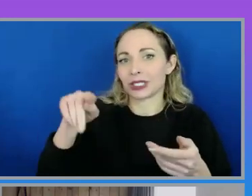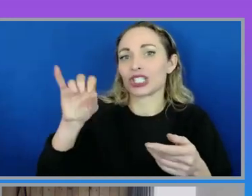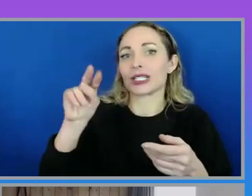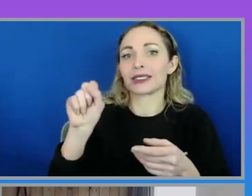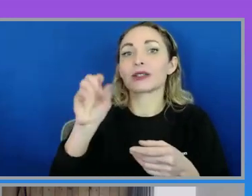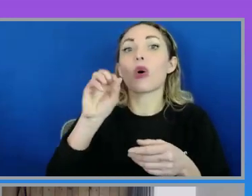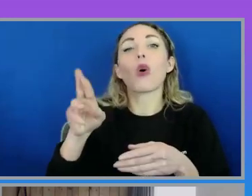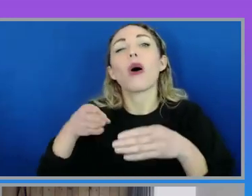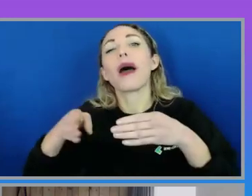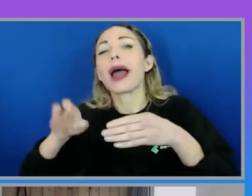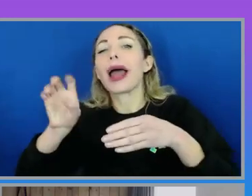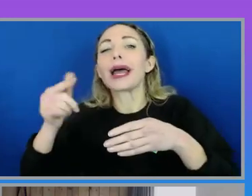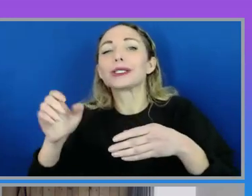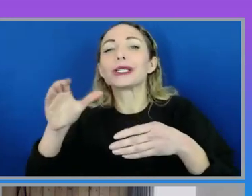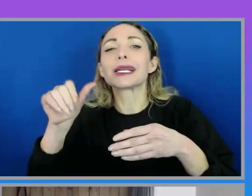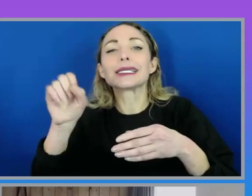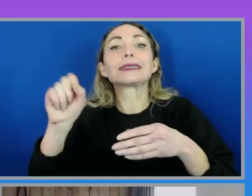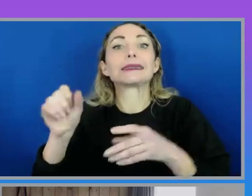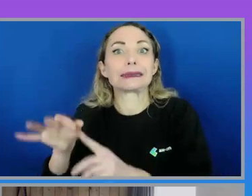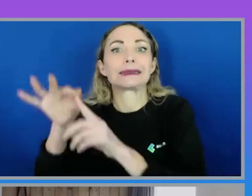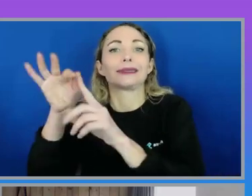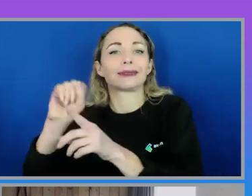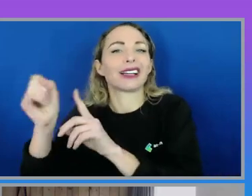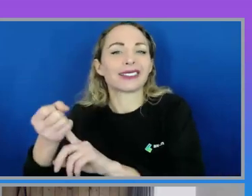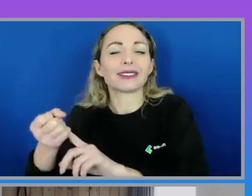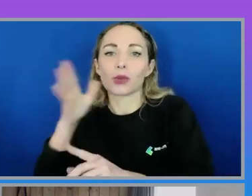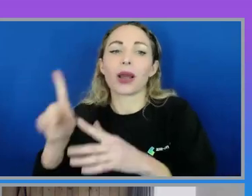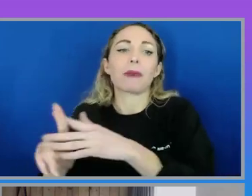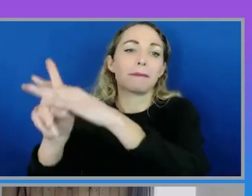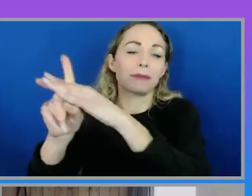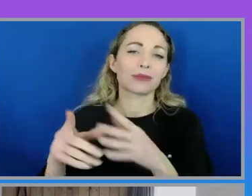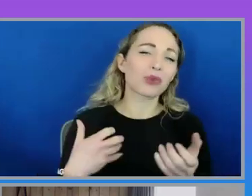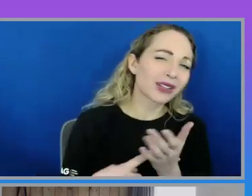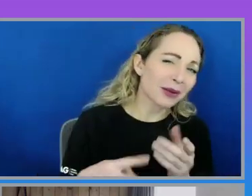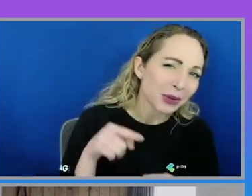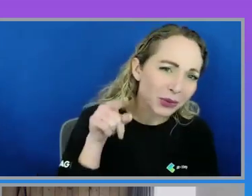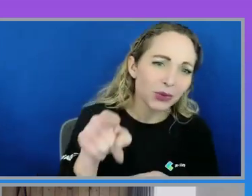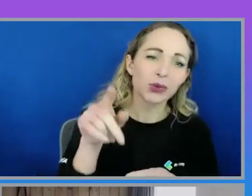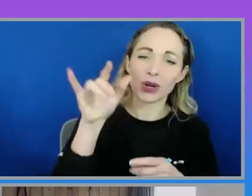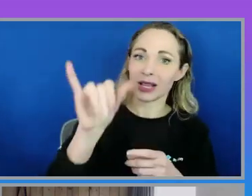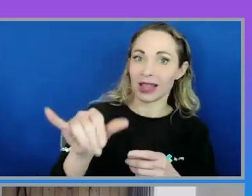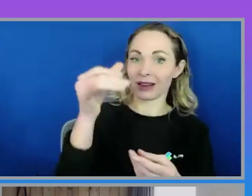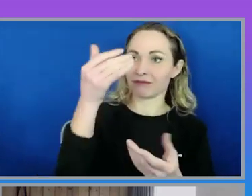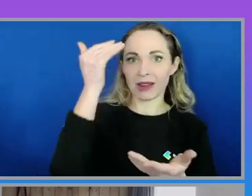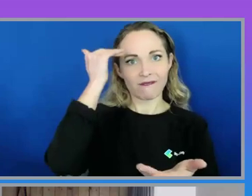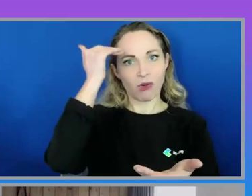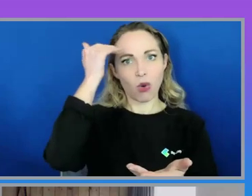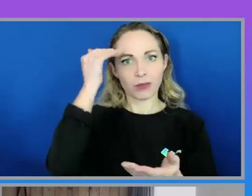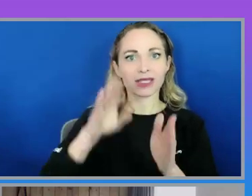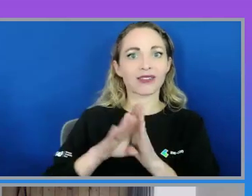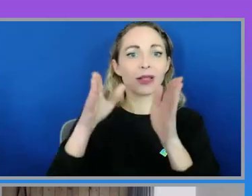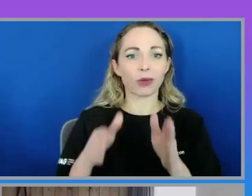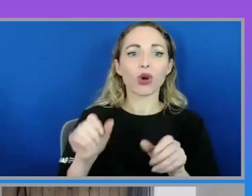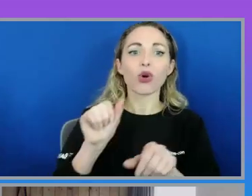So let's talk about you, the informed developer, works to provide an accessible name.